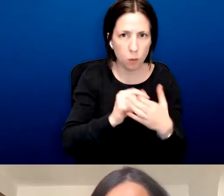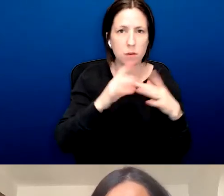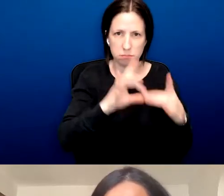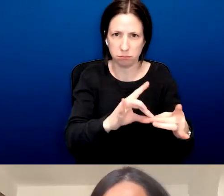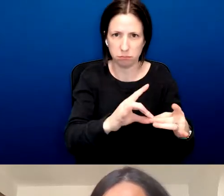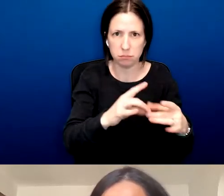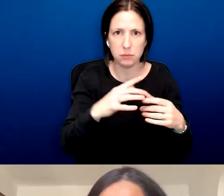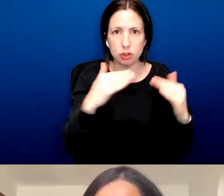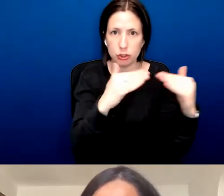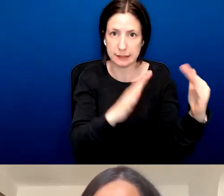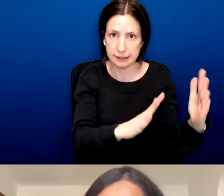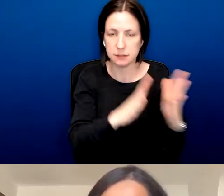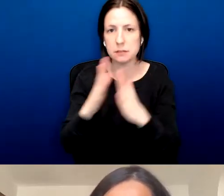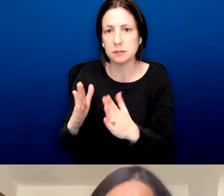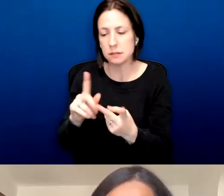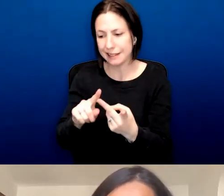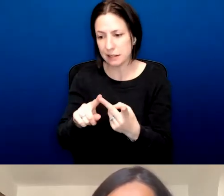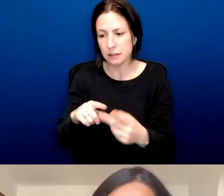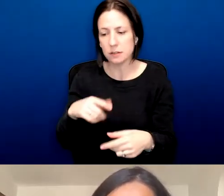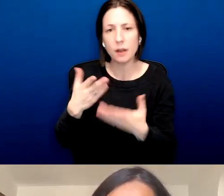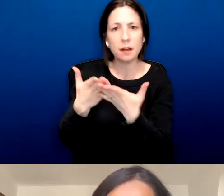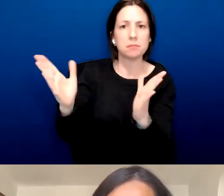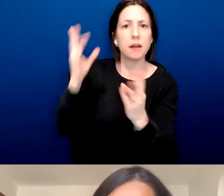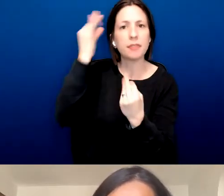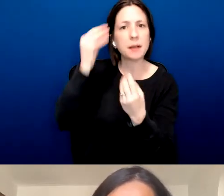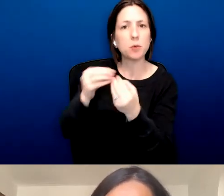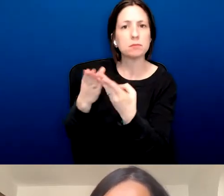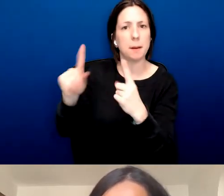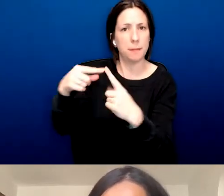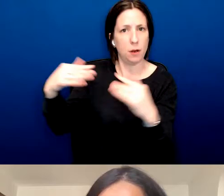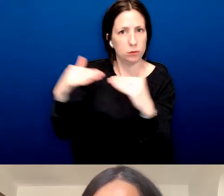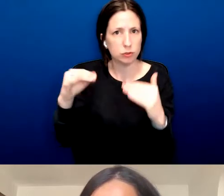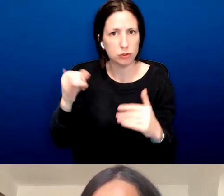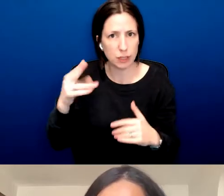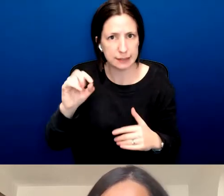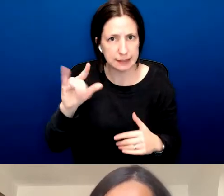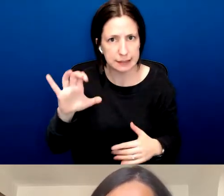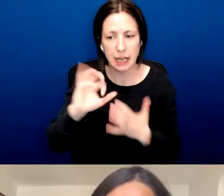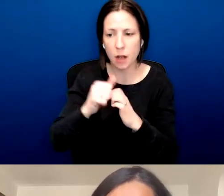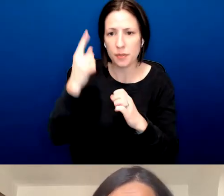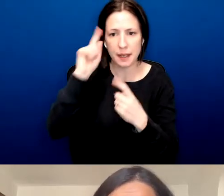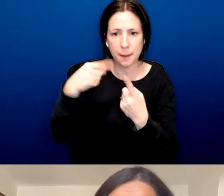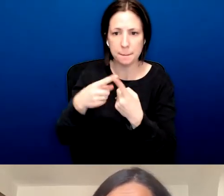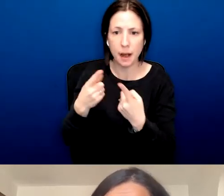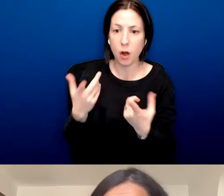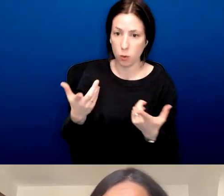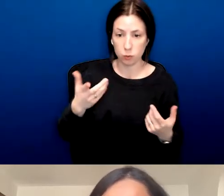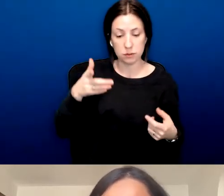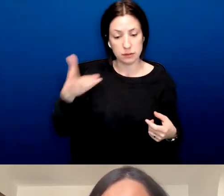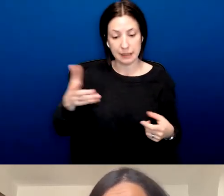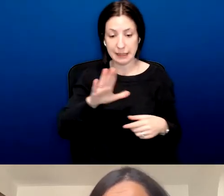think more broadly about justice, and thinking particularly about how intersections of caste, gender, and